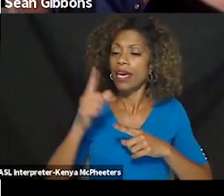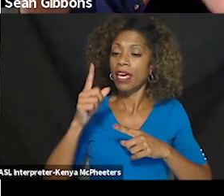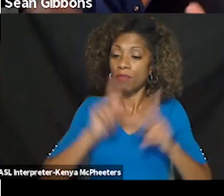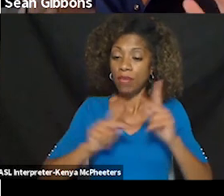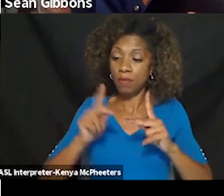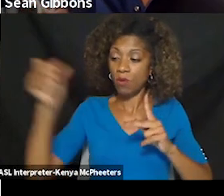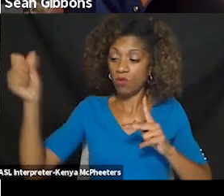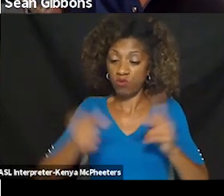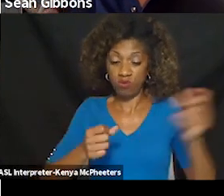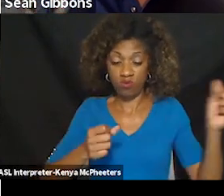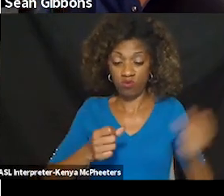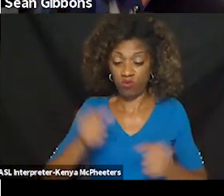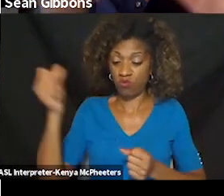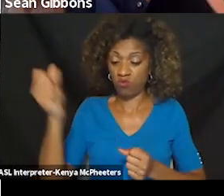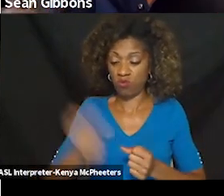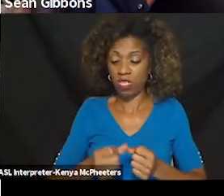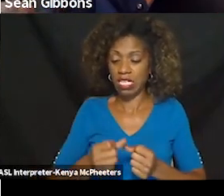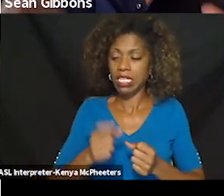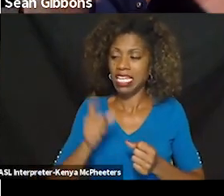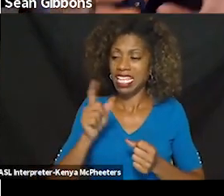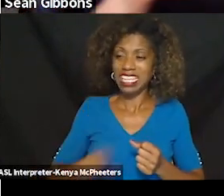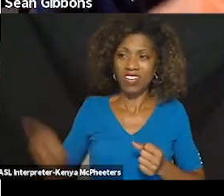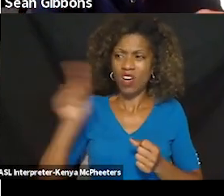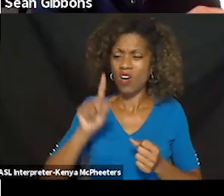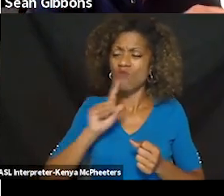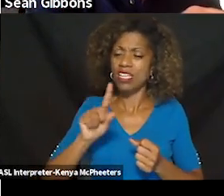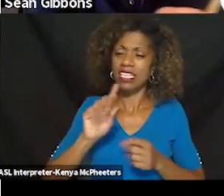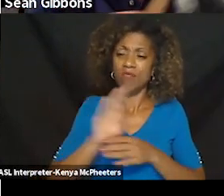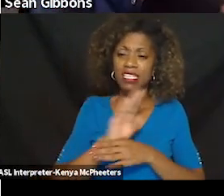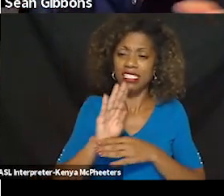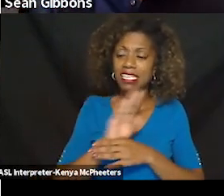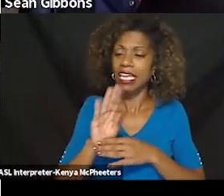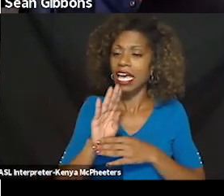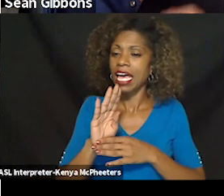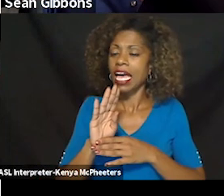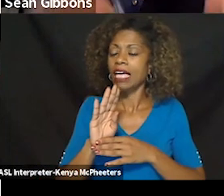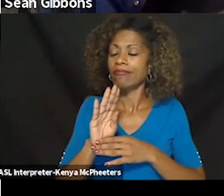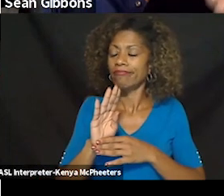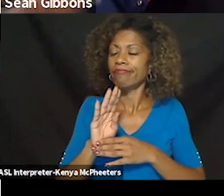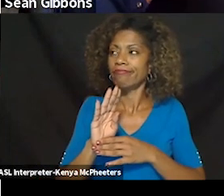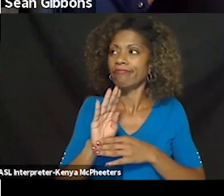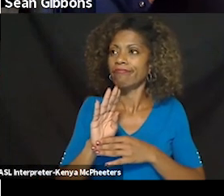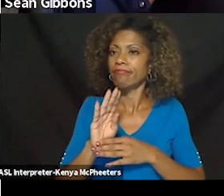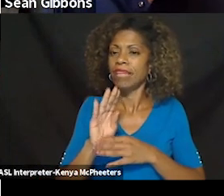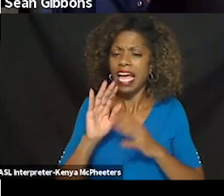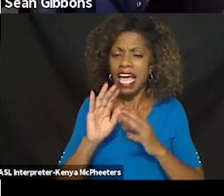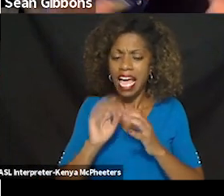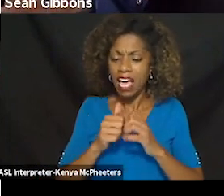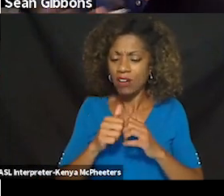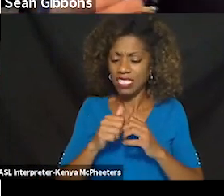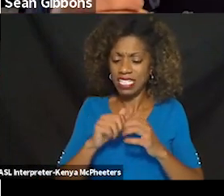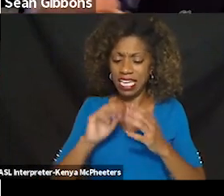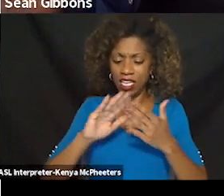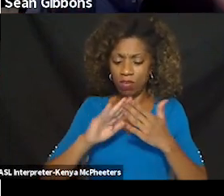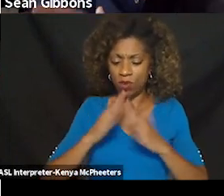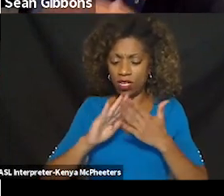middle of a very, very complicated situation. They're really busy, but they're making time to do this. Yeah. How did that community evolve? And